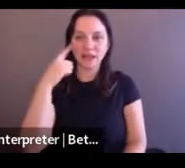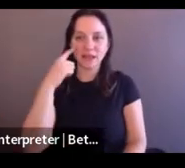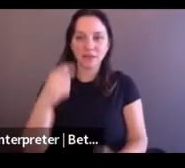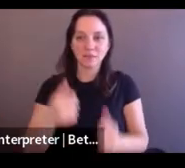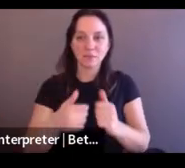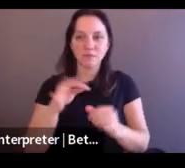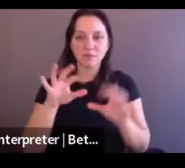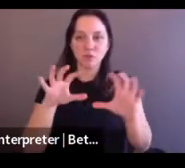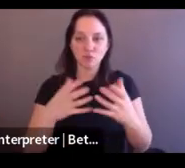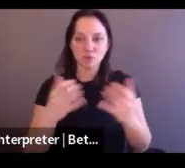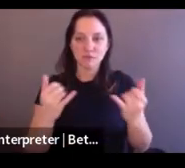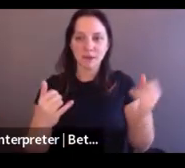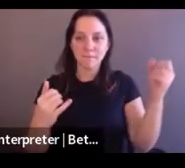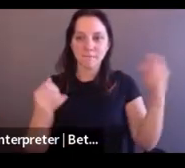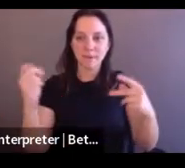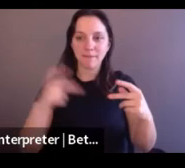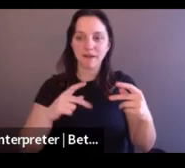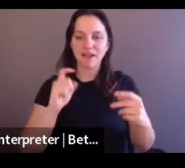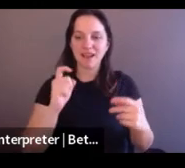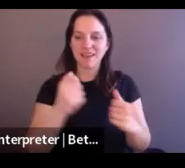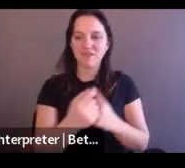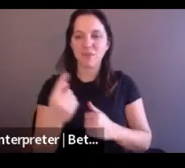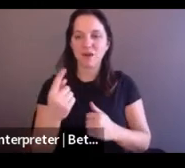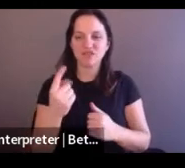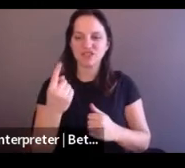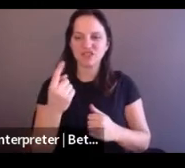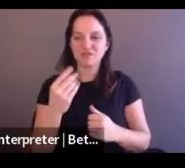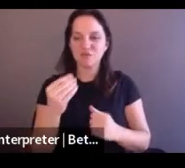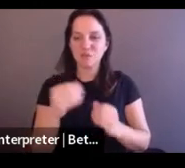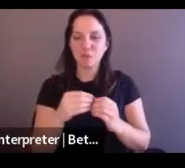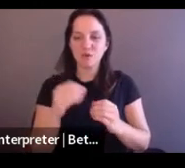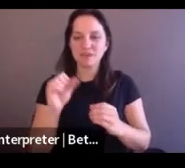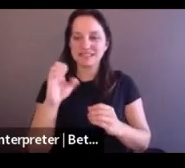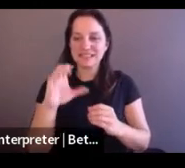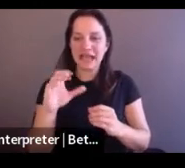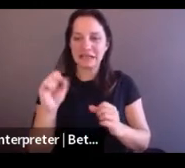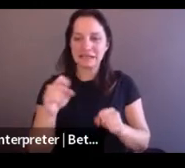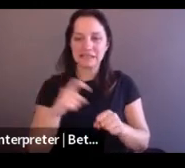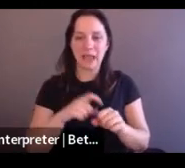We'll give everyone another few seconds to just join us.